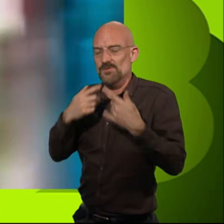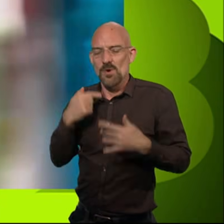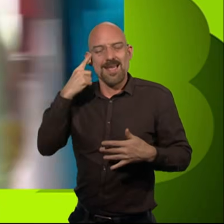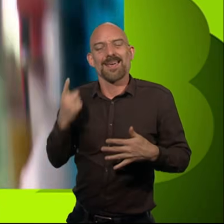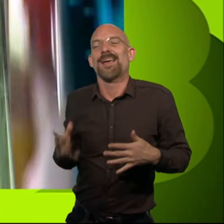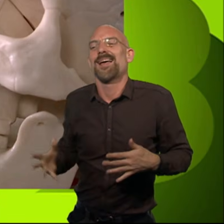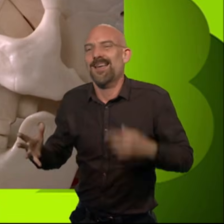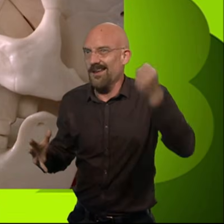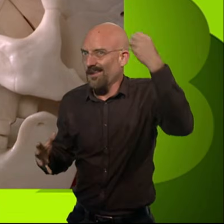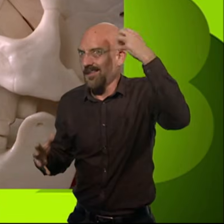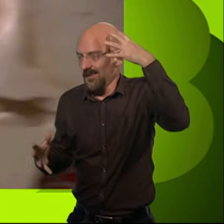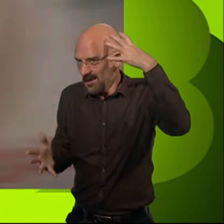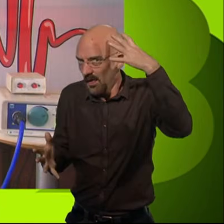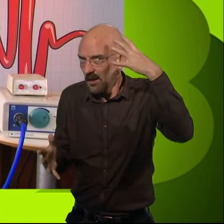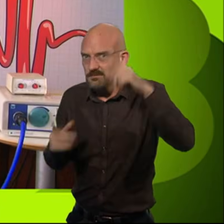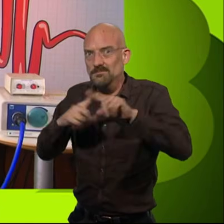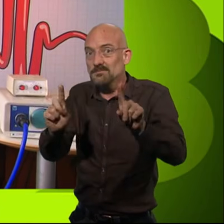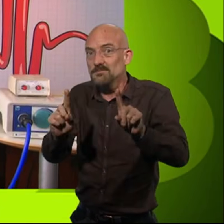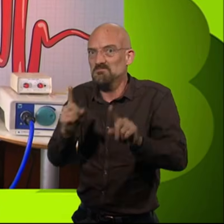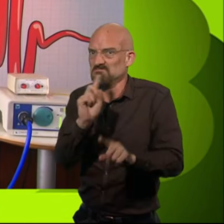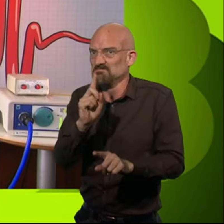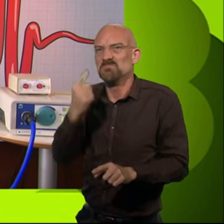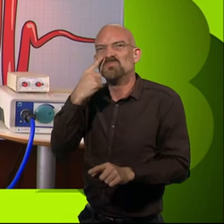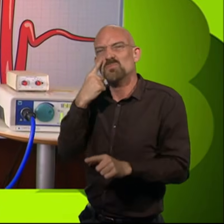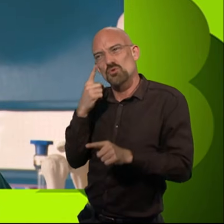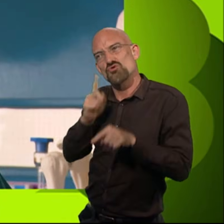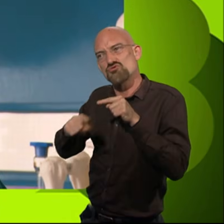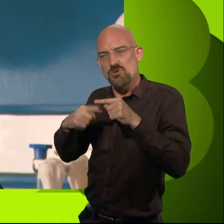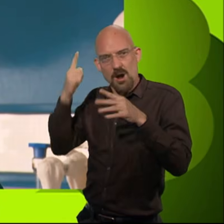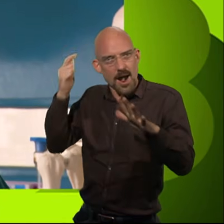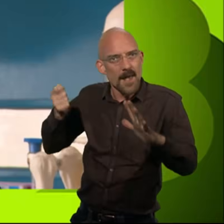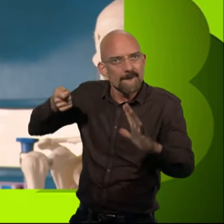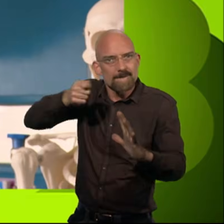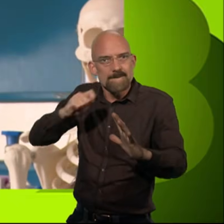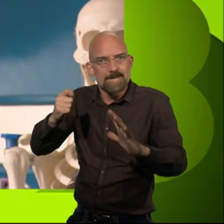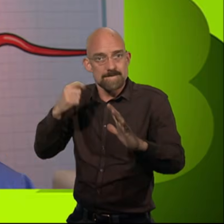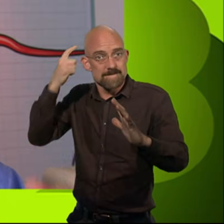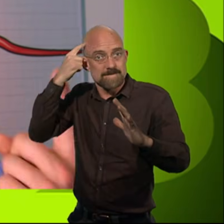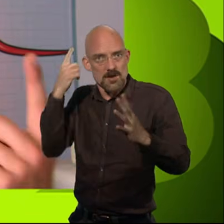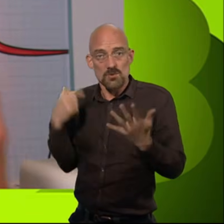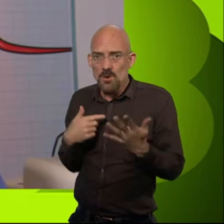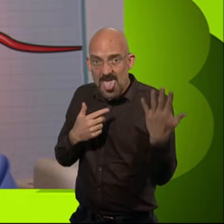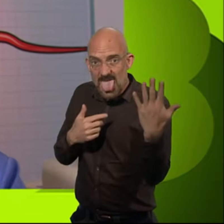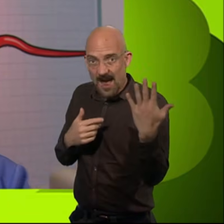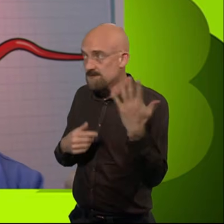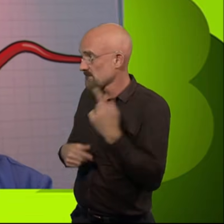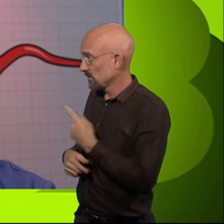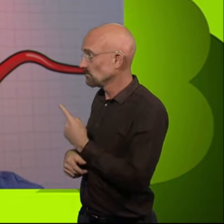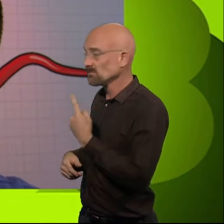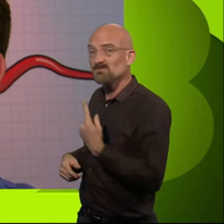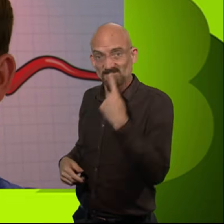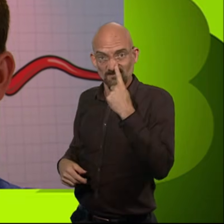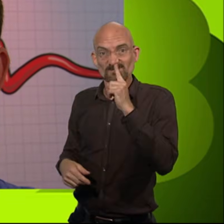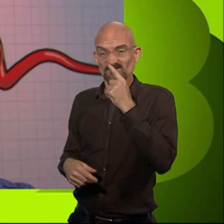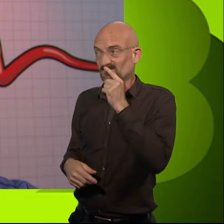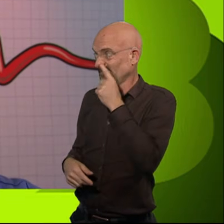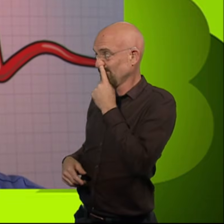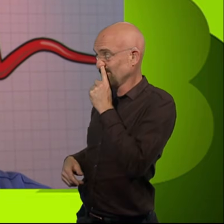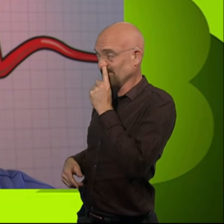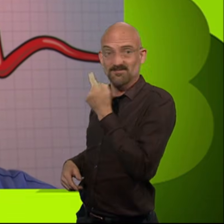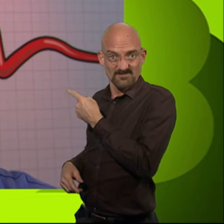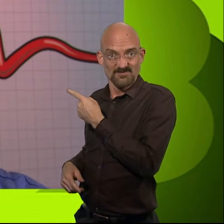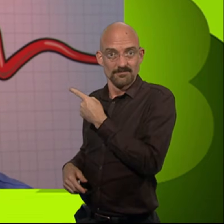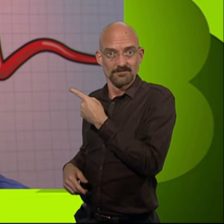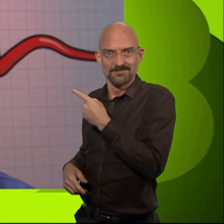Let's give this brain scrambler a whirl. Now, Chris, what I want you to do first of all is reach up with your left hand and pick your nose. All right. Perfect.